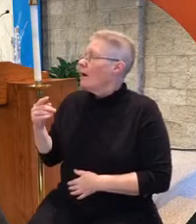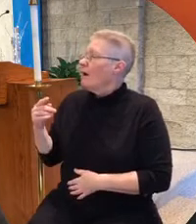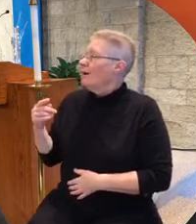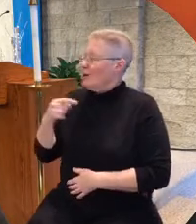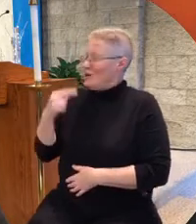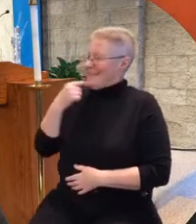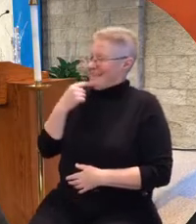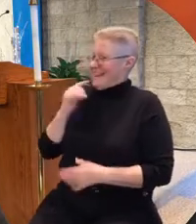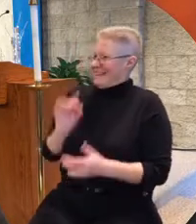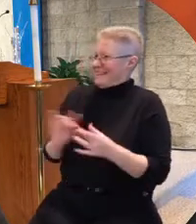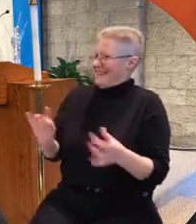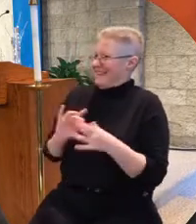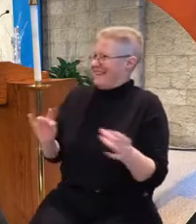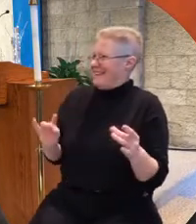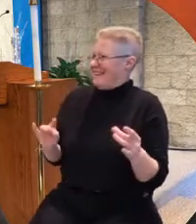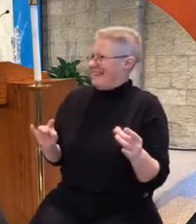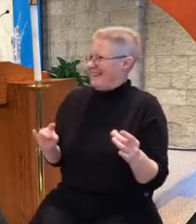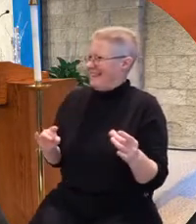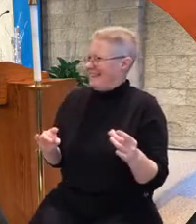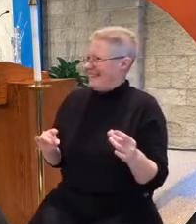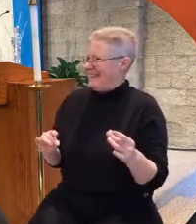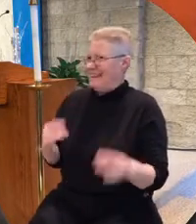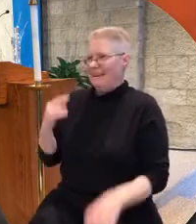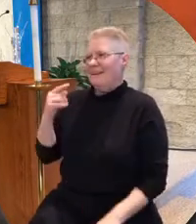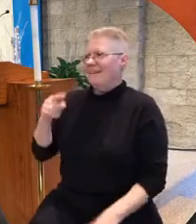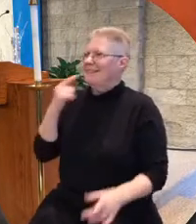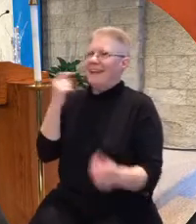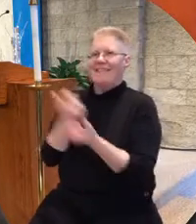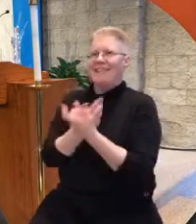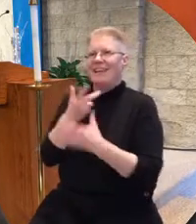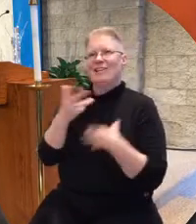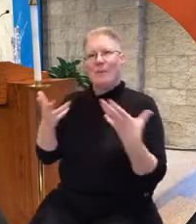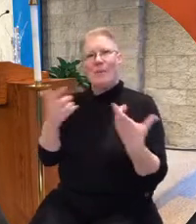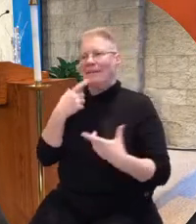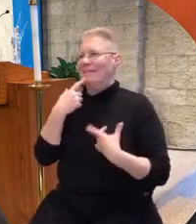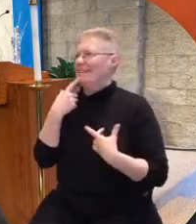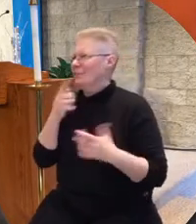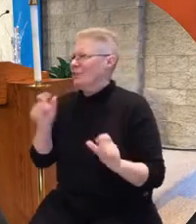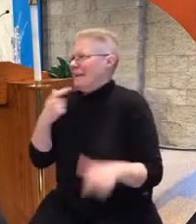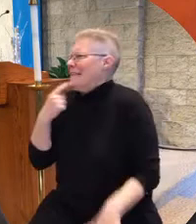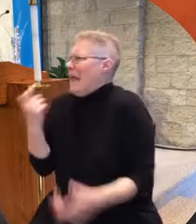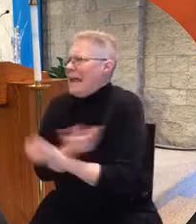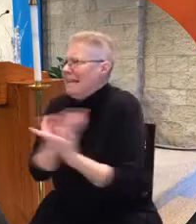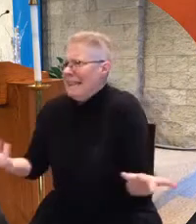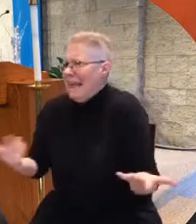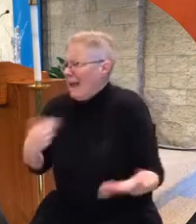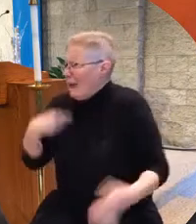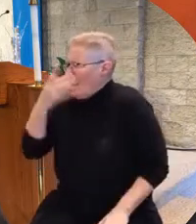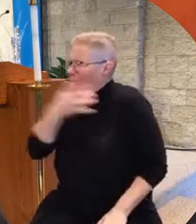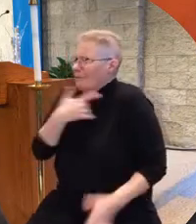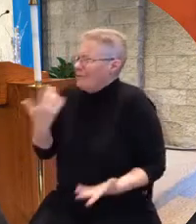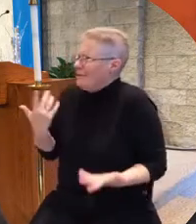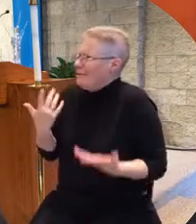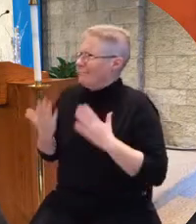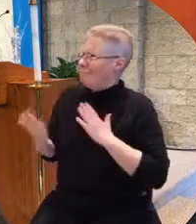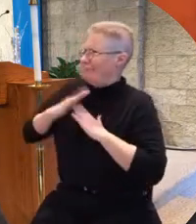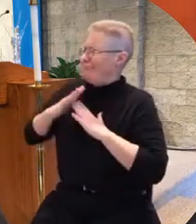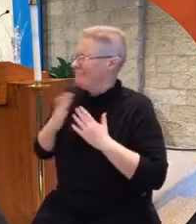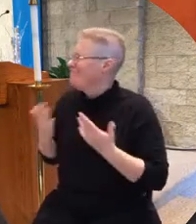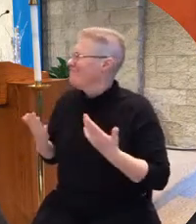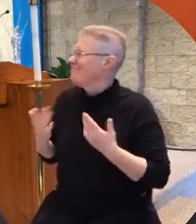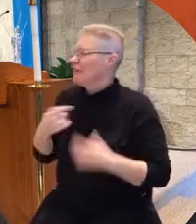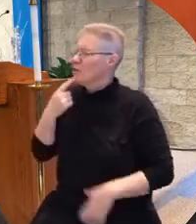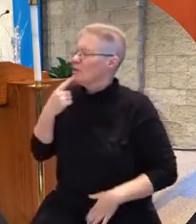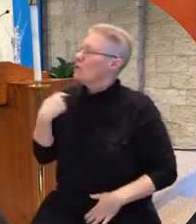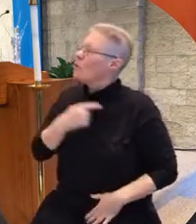She says, she can say anything she wants to say with those credentials, couldn't she? She says, we are